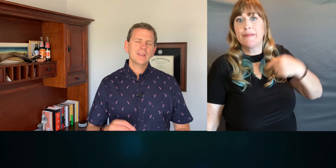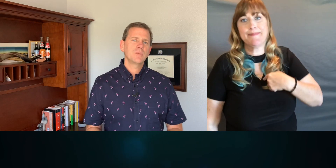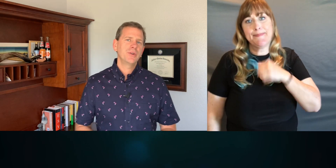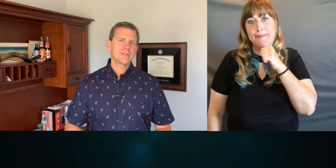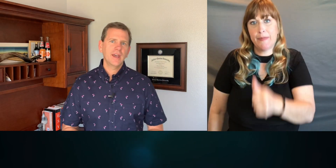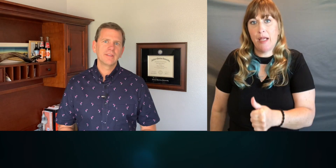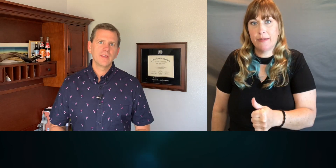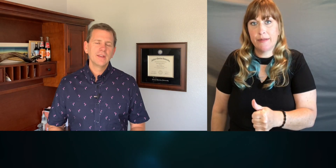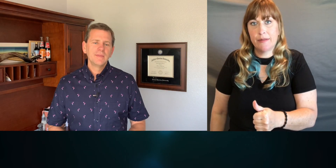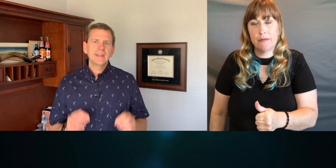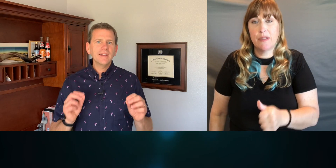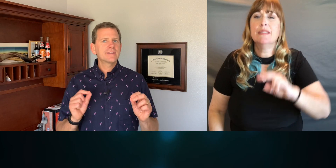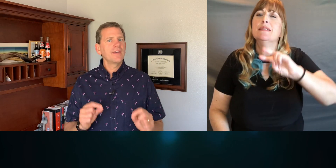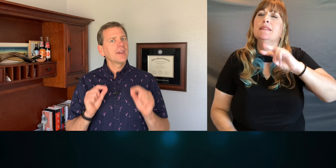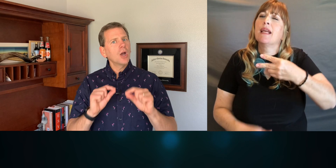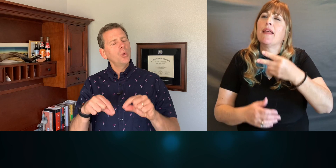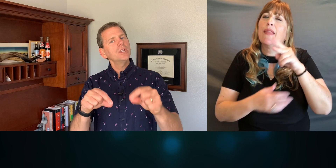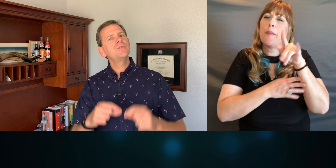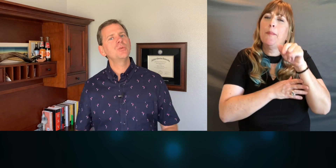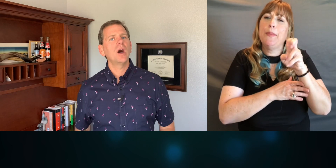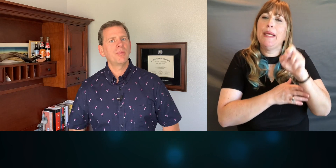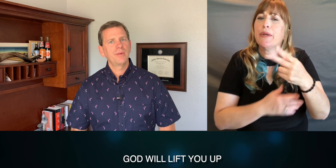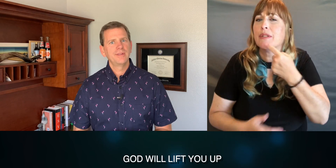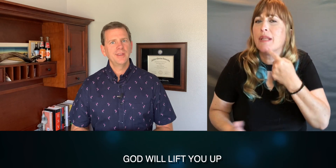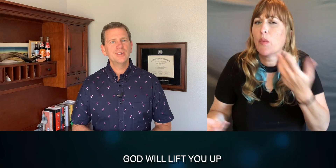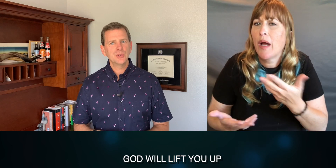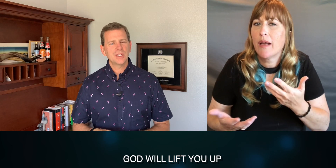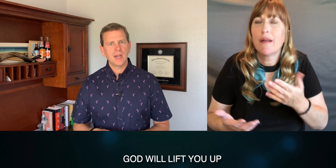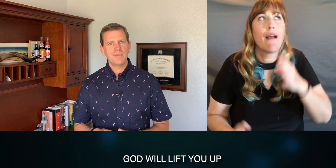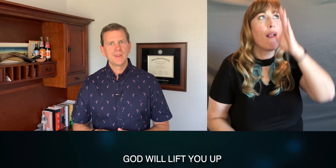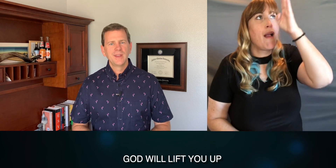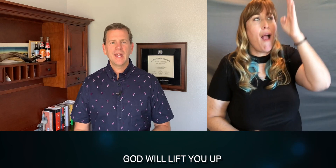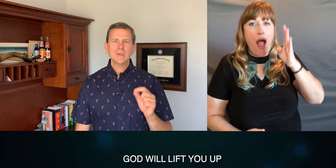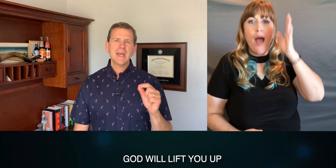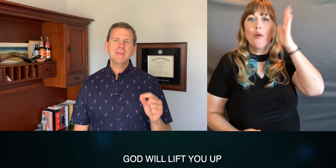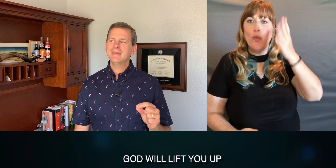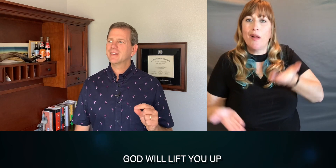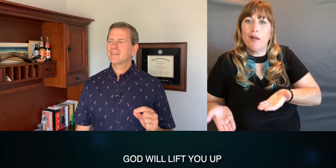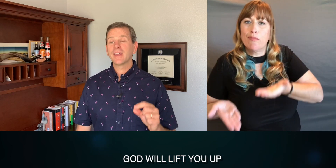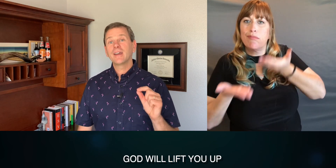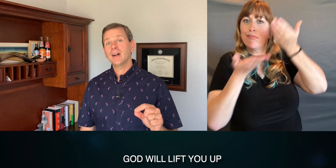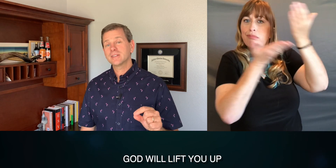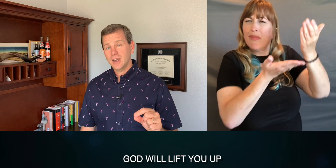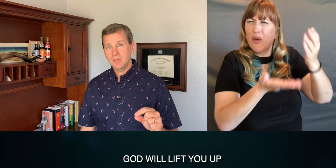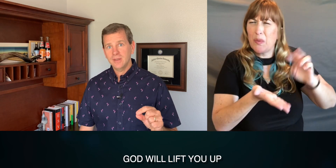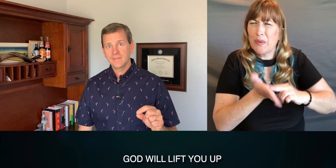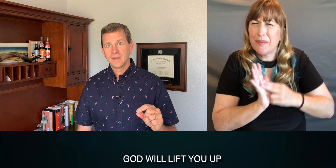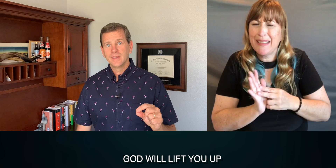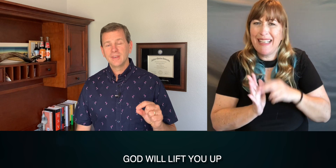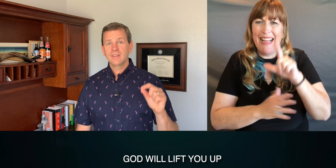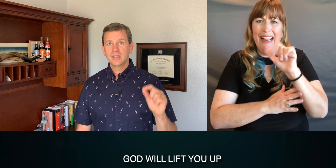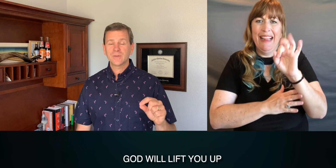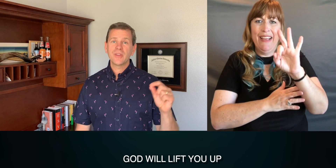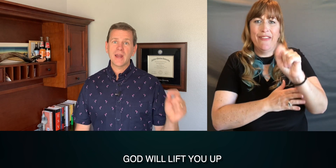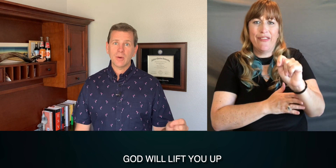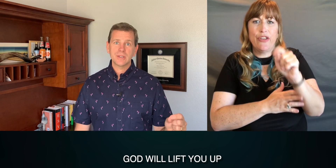know, the second thing Peter says is that he does say that God will lift you up in due time. Now, what that means is that God's timing